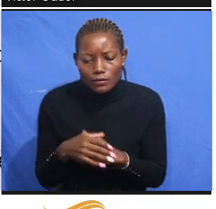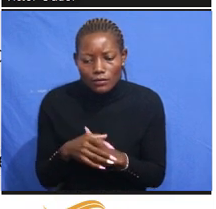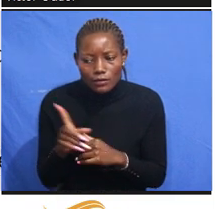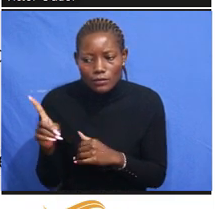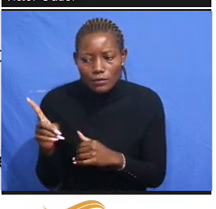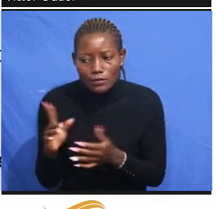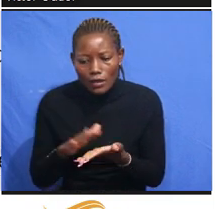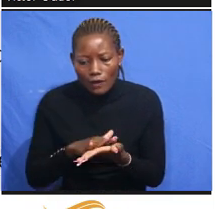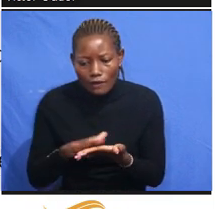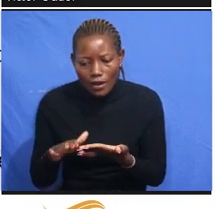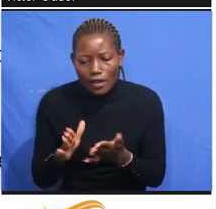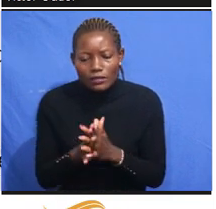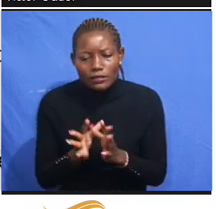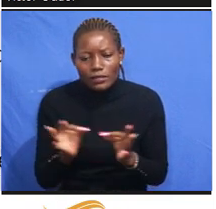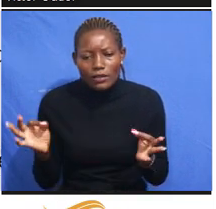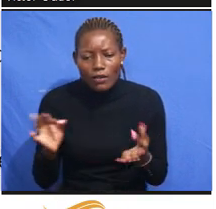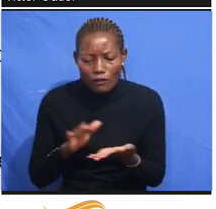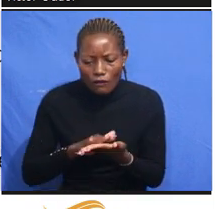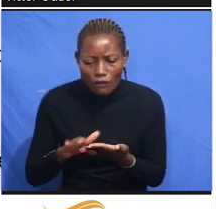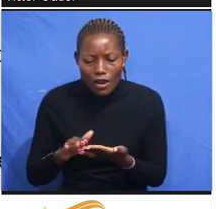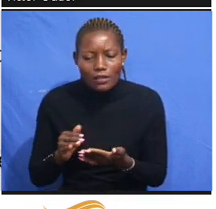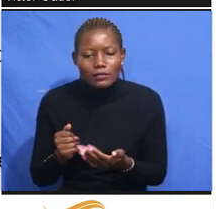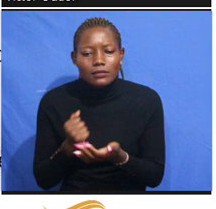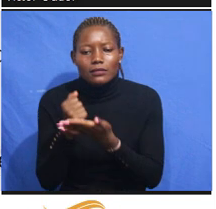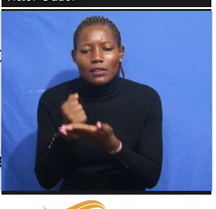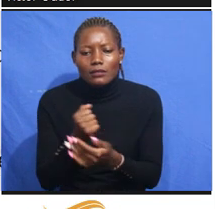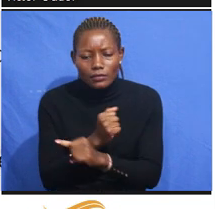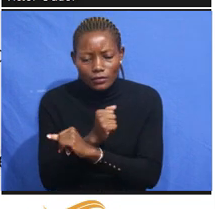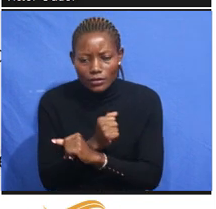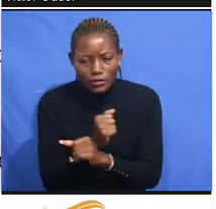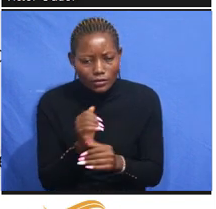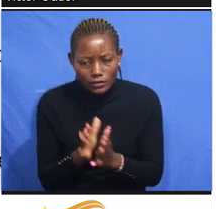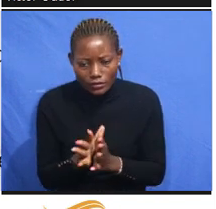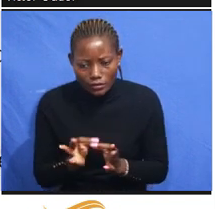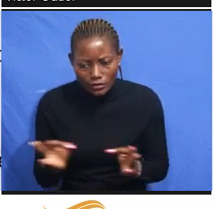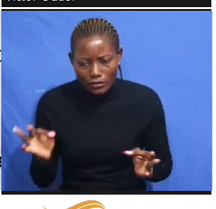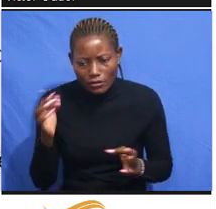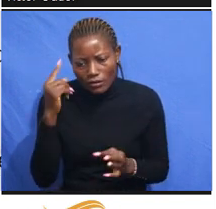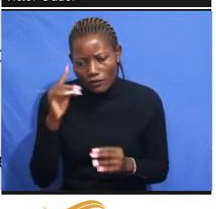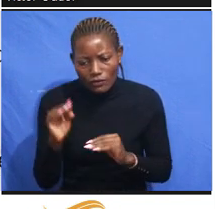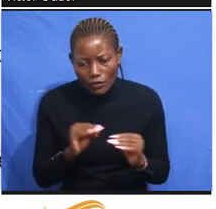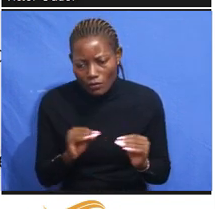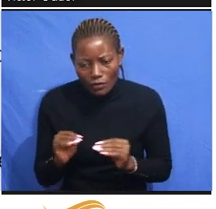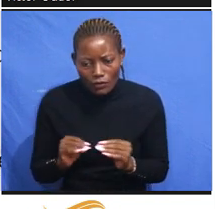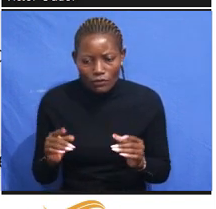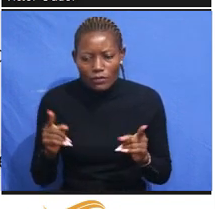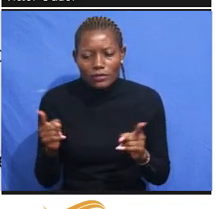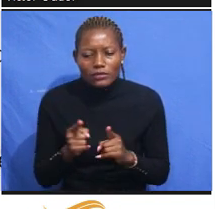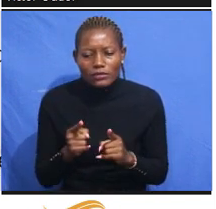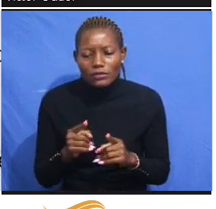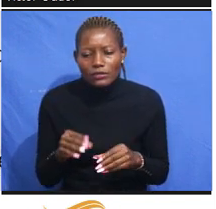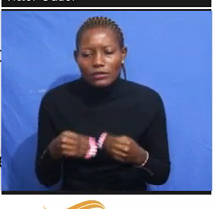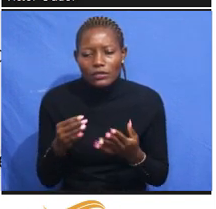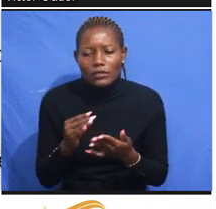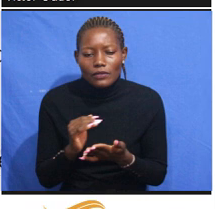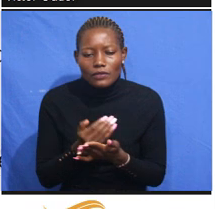long. Flat bones are mainly for protection. Long bones are mainly for movement. Short bones provide some